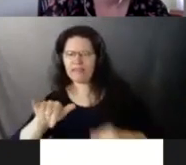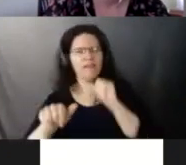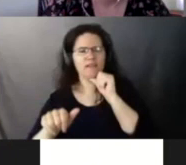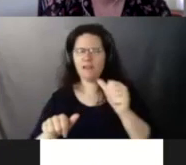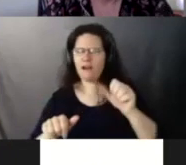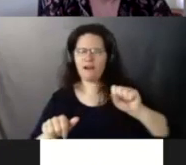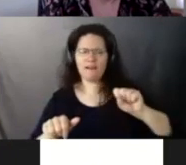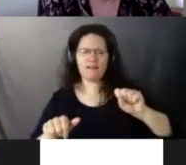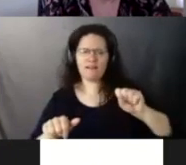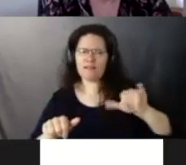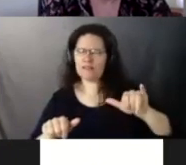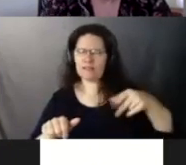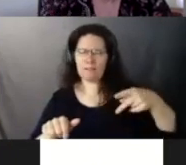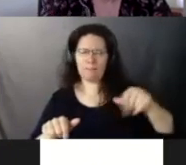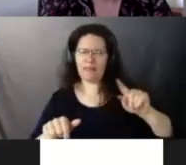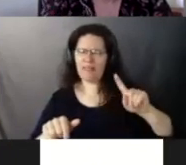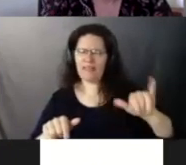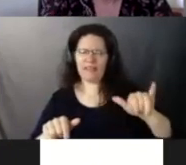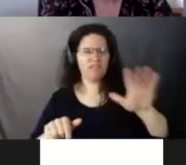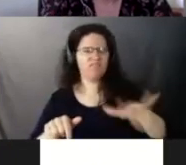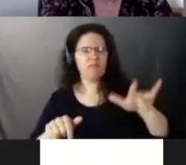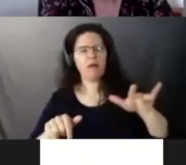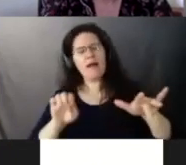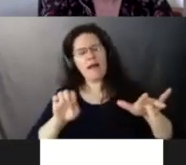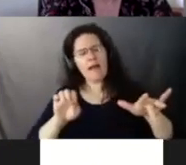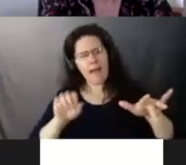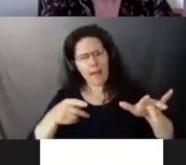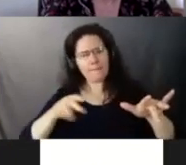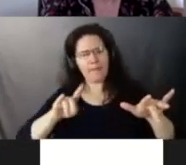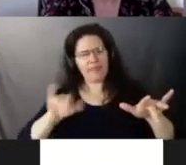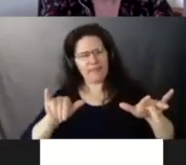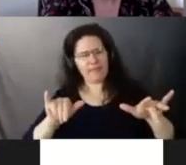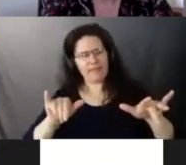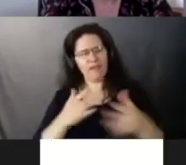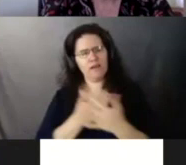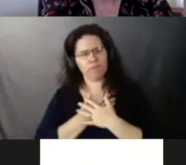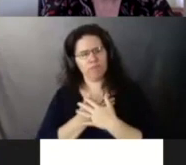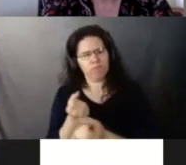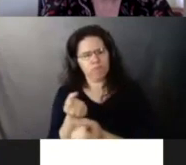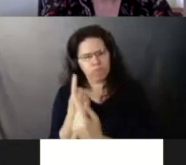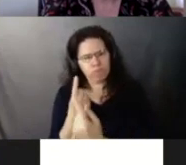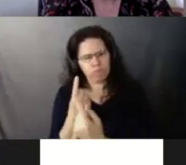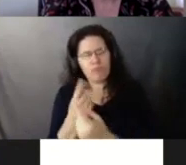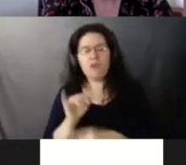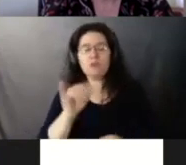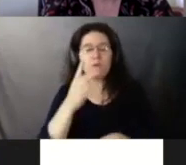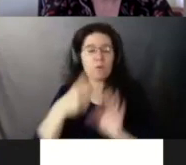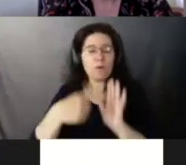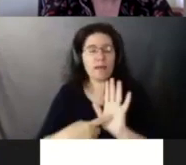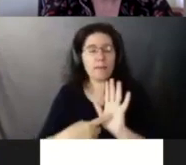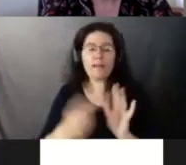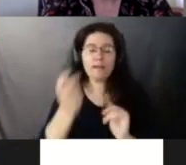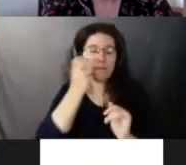my side to give that. If you want to work with like visually impaired people, what you have to do, just sit you with yourself and close your